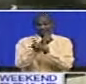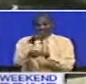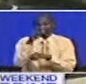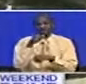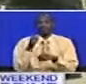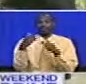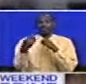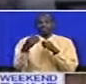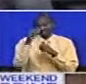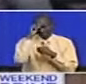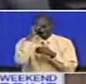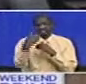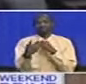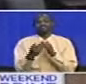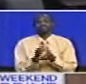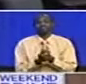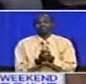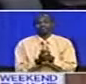government.